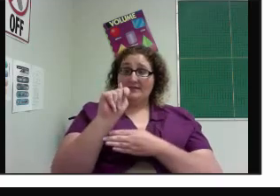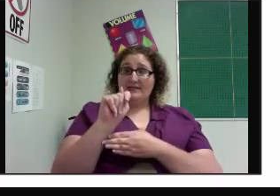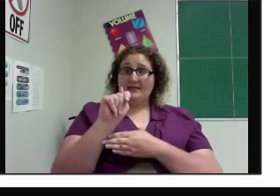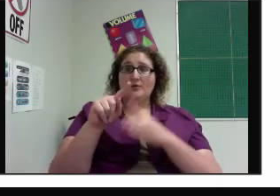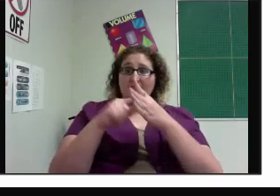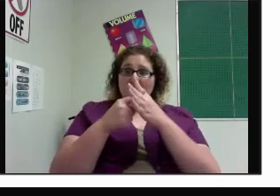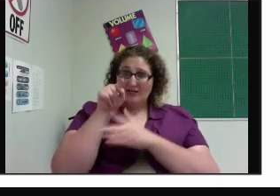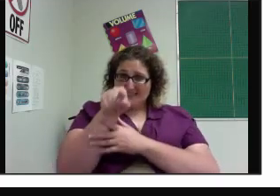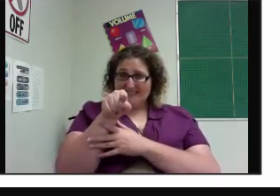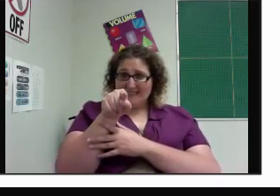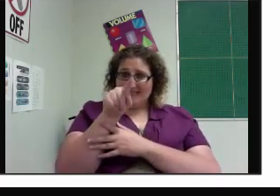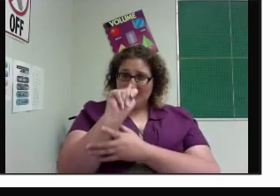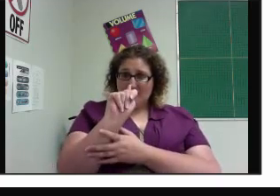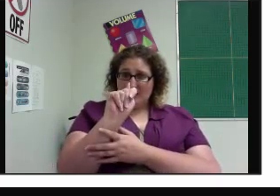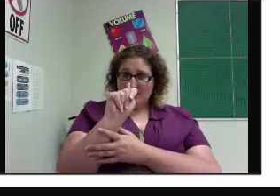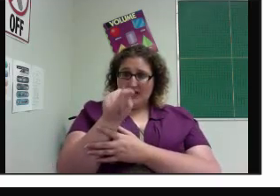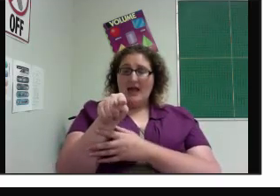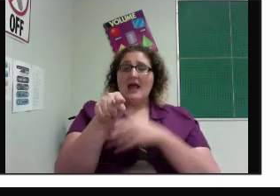we go.